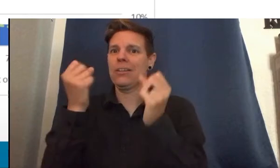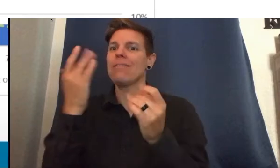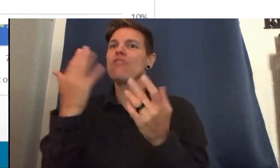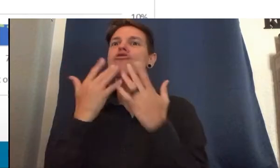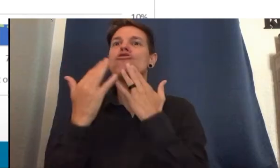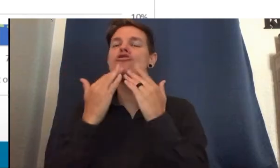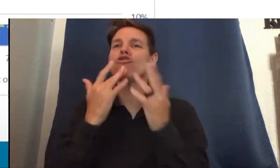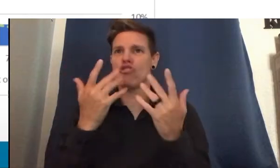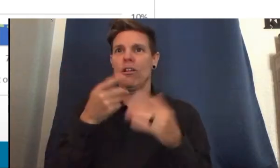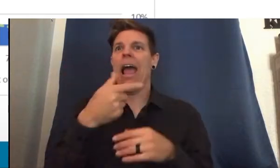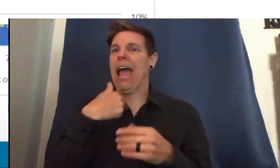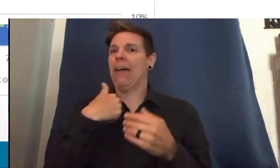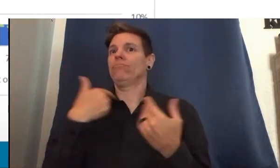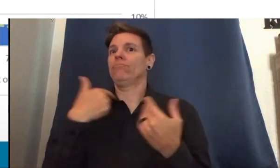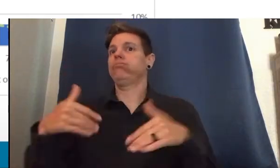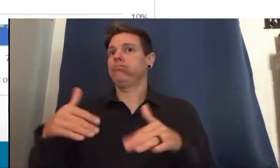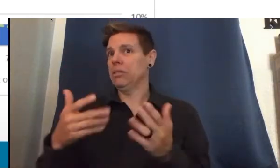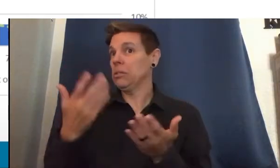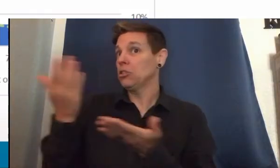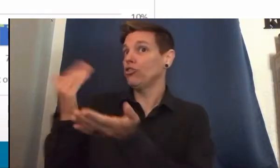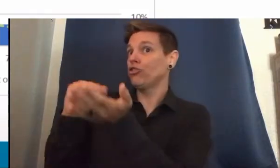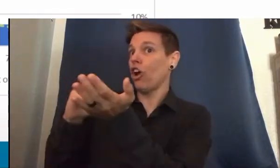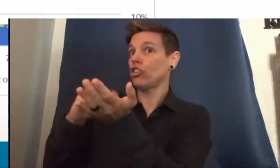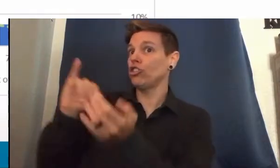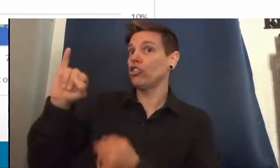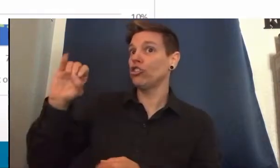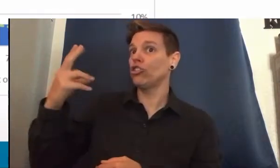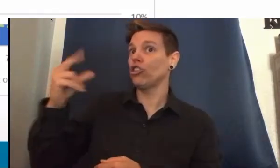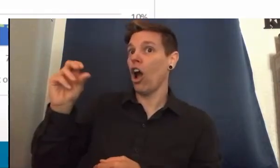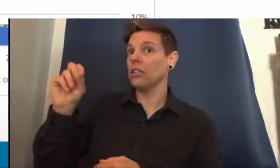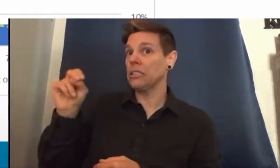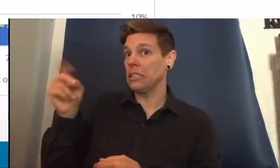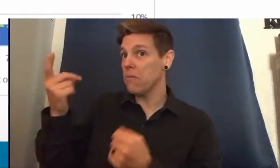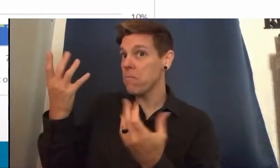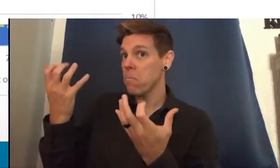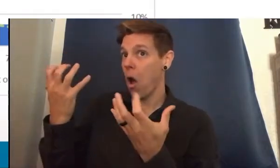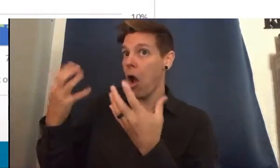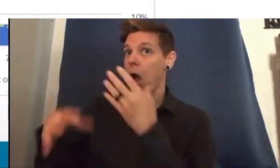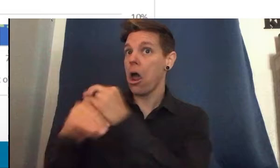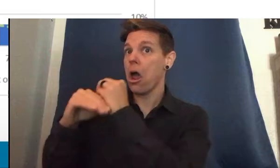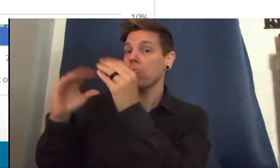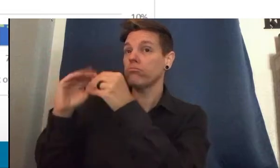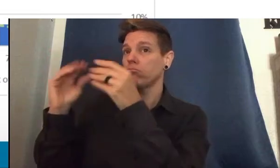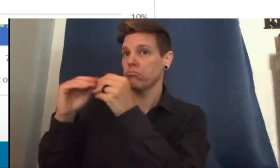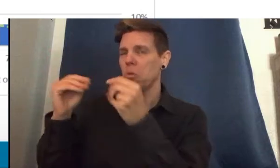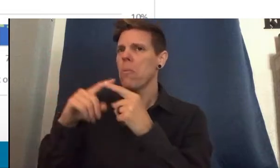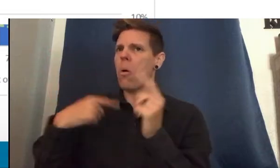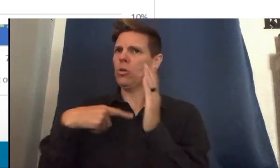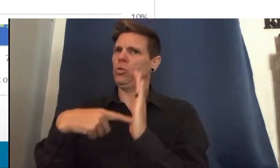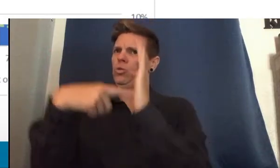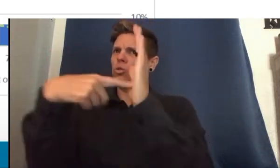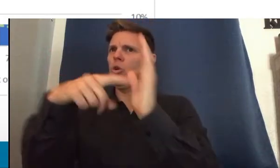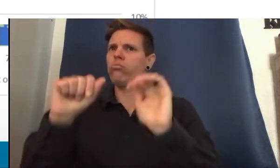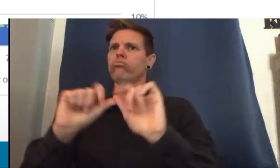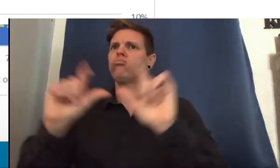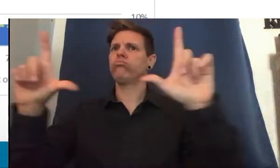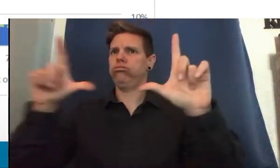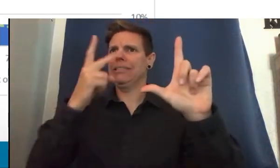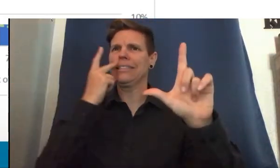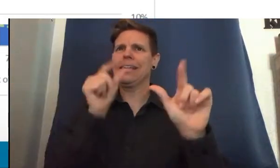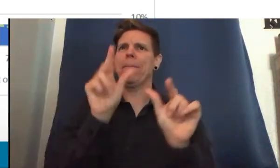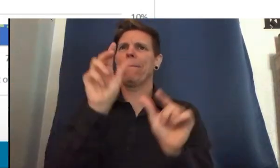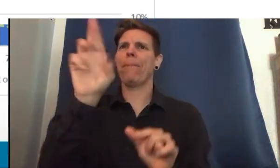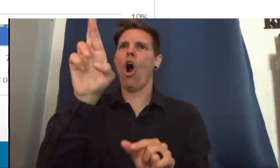you're up, you're also can talk to this as well. So what we're showing, first of all, let's look at the little shot groups. So